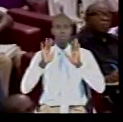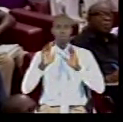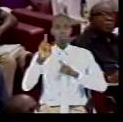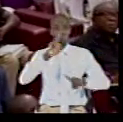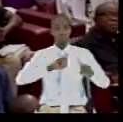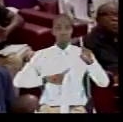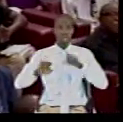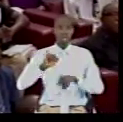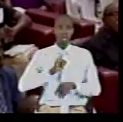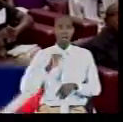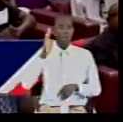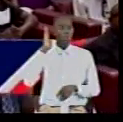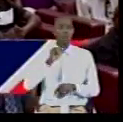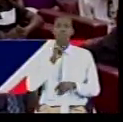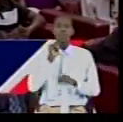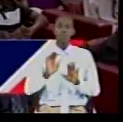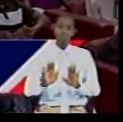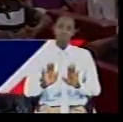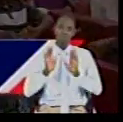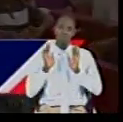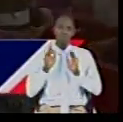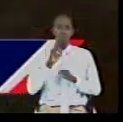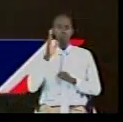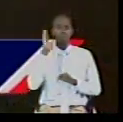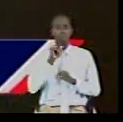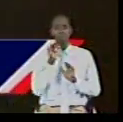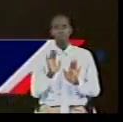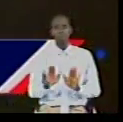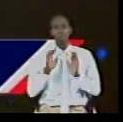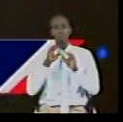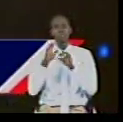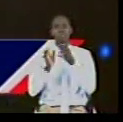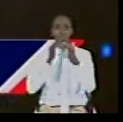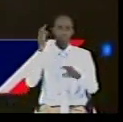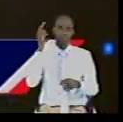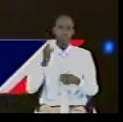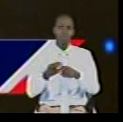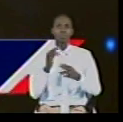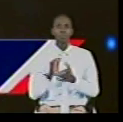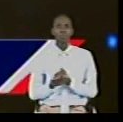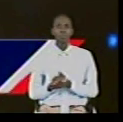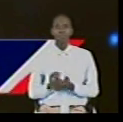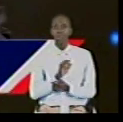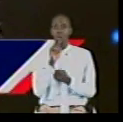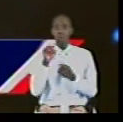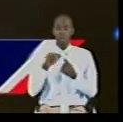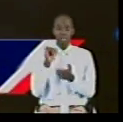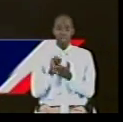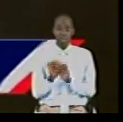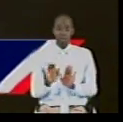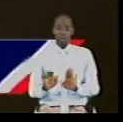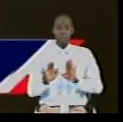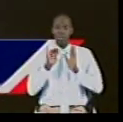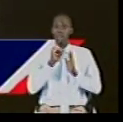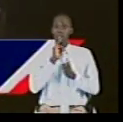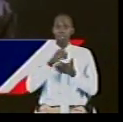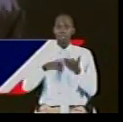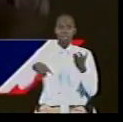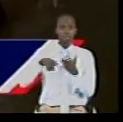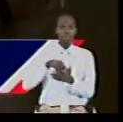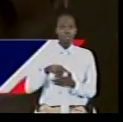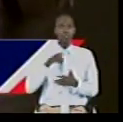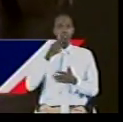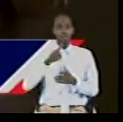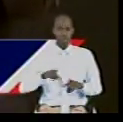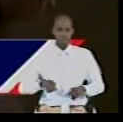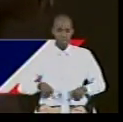said, I will not fear. You're not fear in Jesus' name. And when that fear is cancelled and you live in the Word of God,